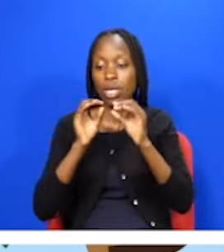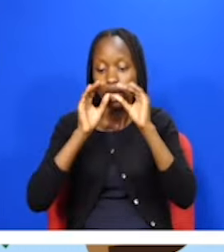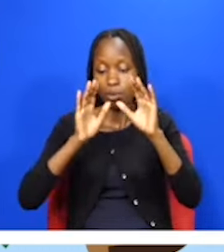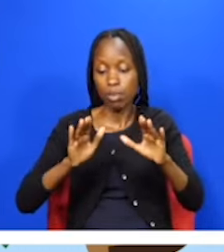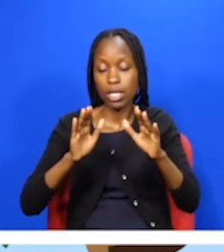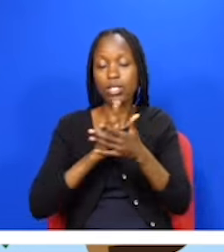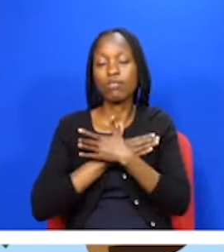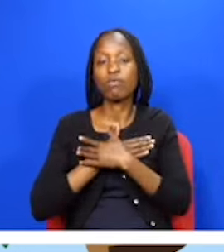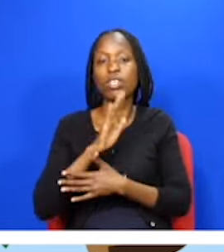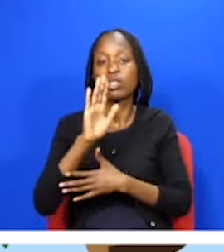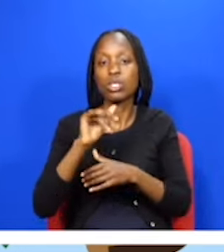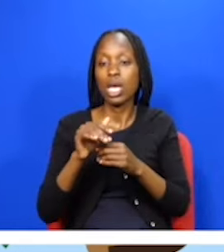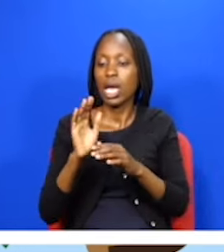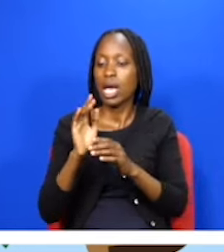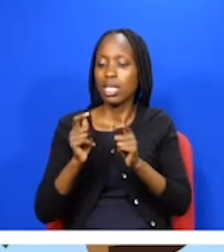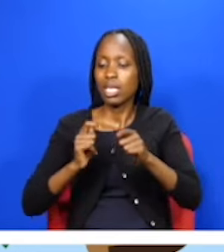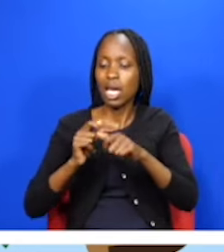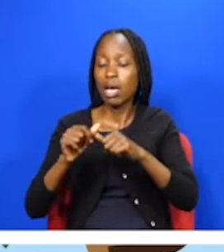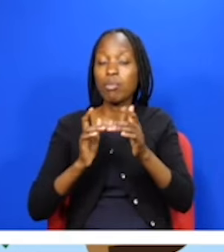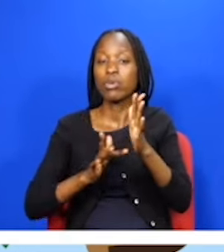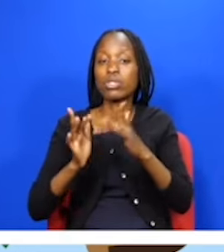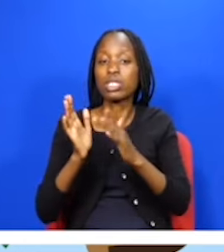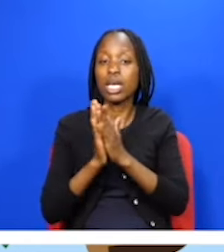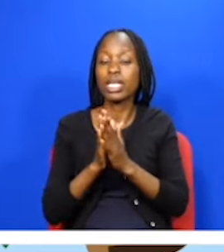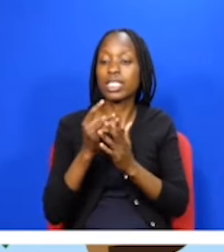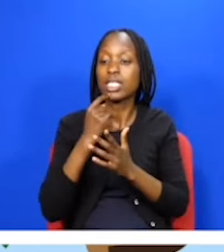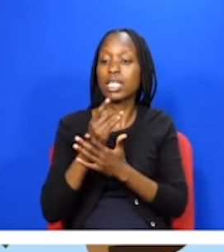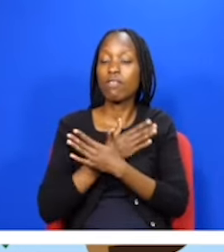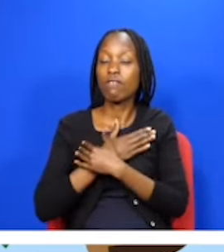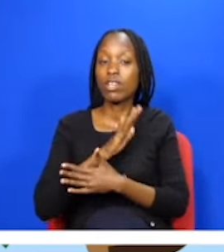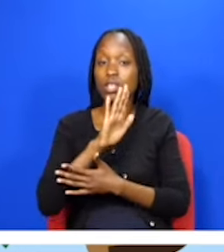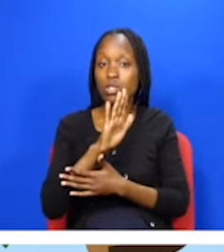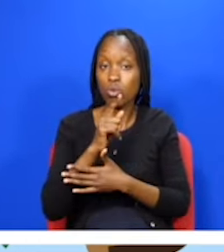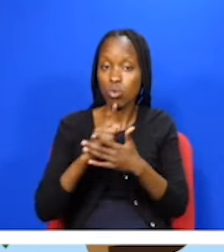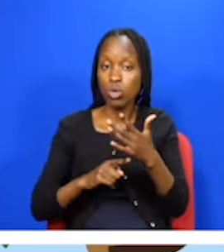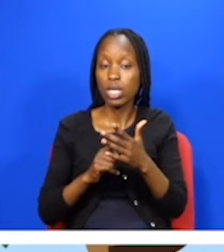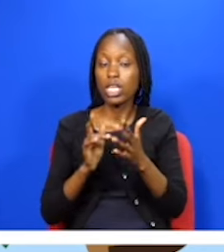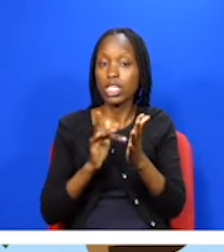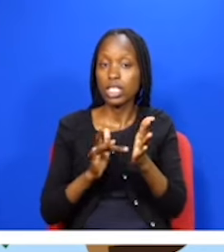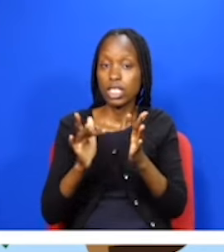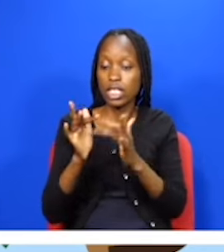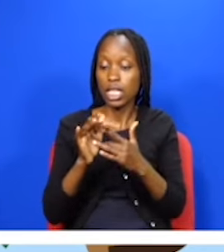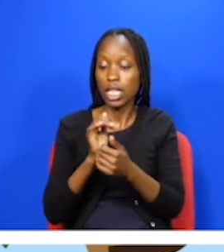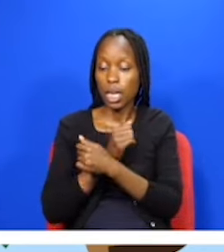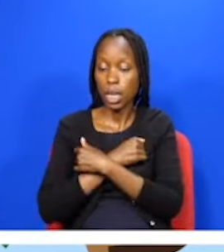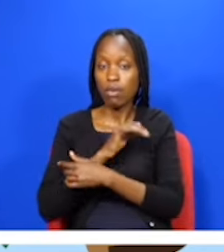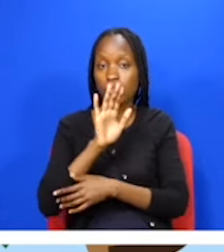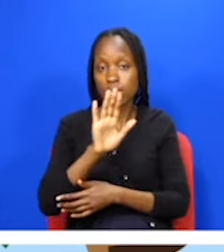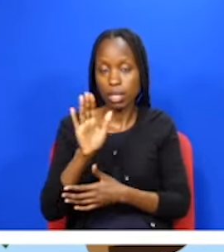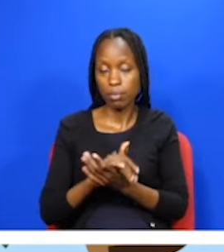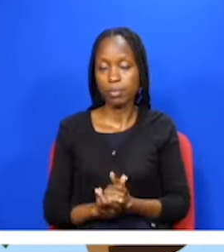friends about Jesus and tell them what? Jesus loves you. This I know.